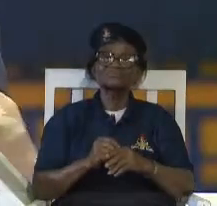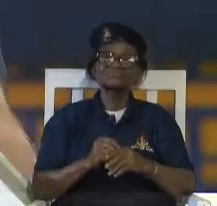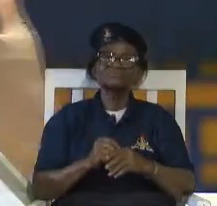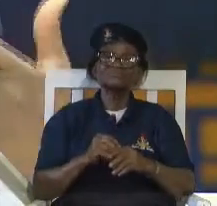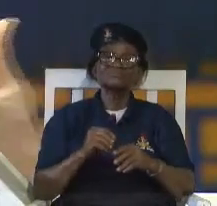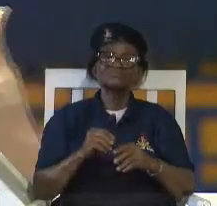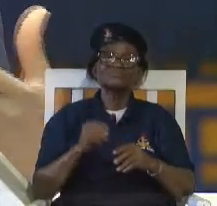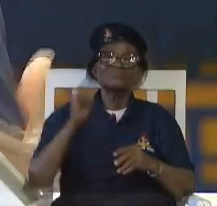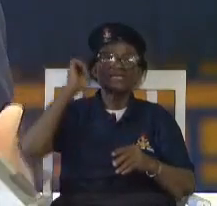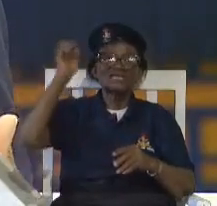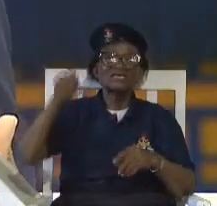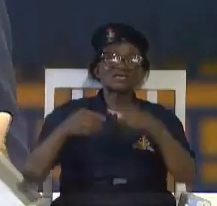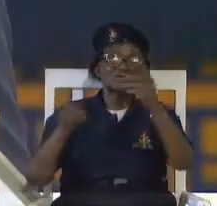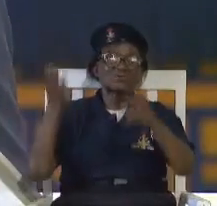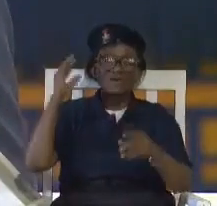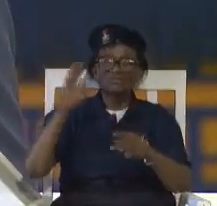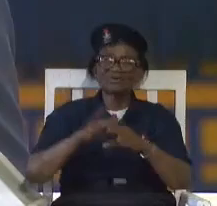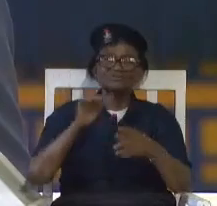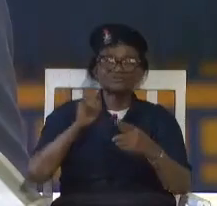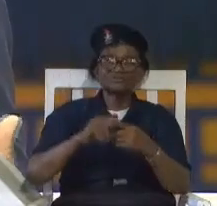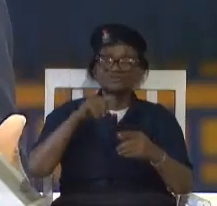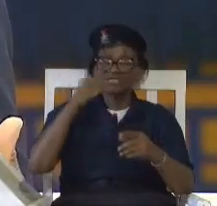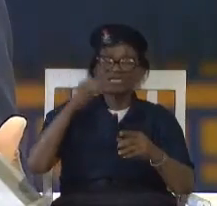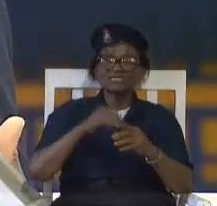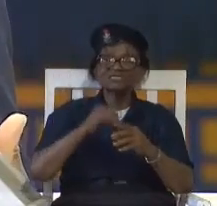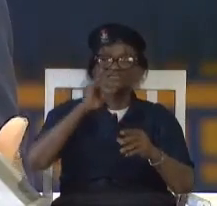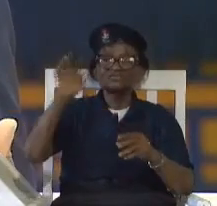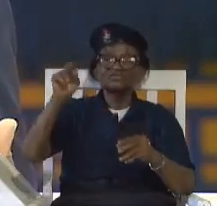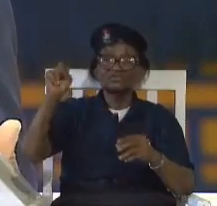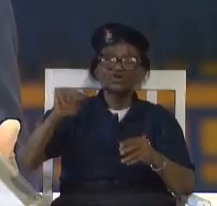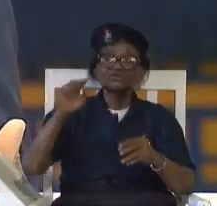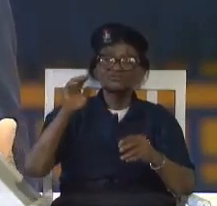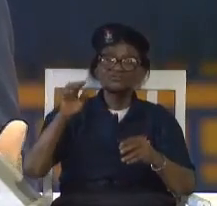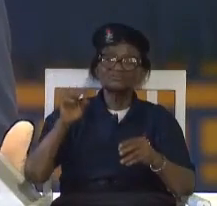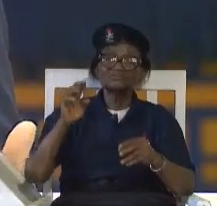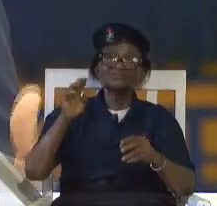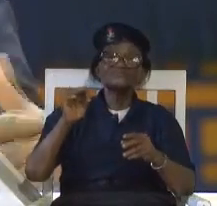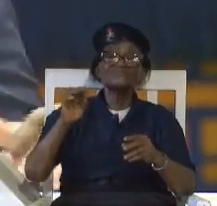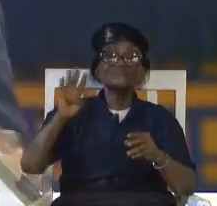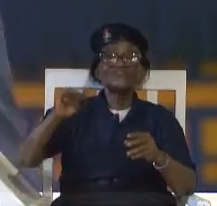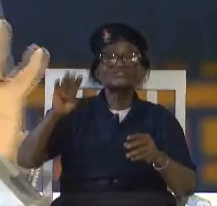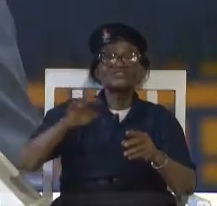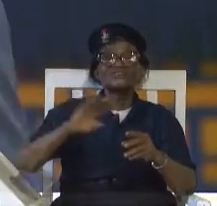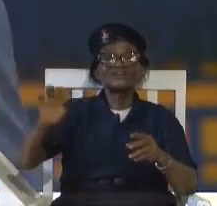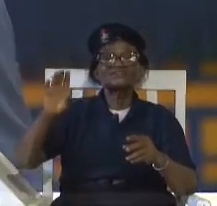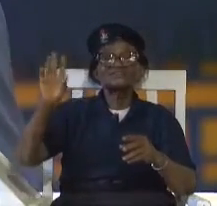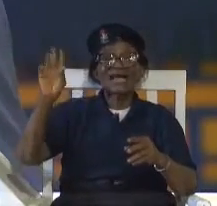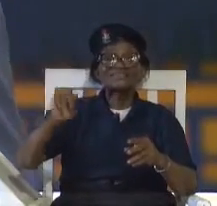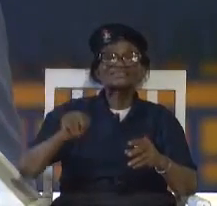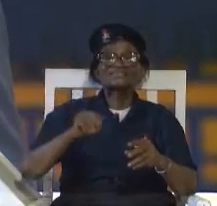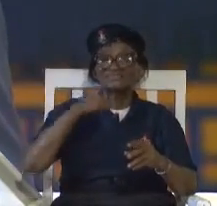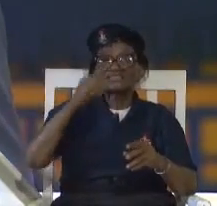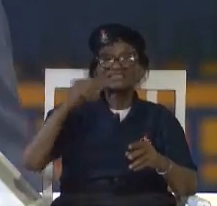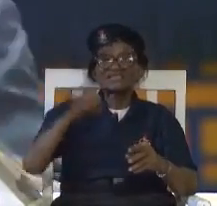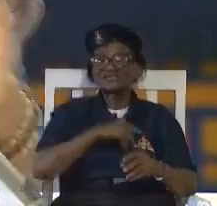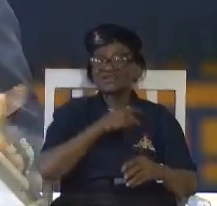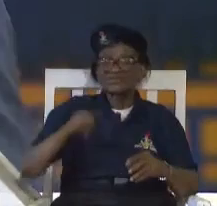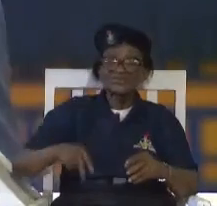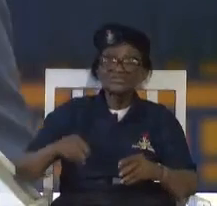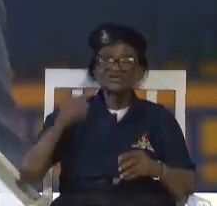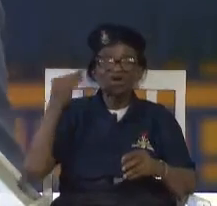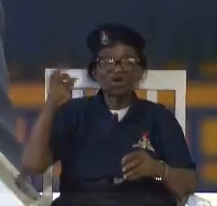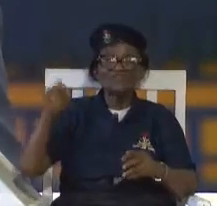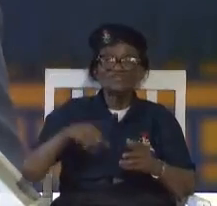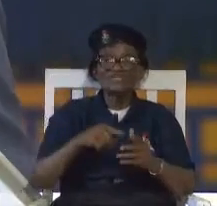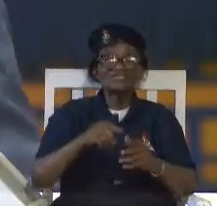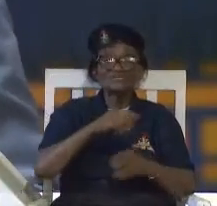He went on to say in John 14 verse 30, John 14 verse 30, he said, the prince of this world cometh